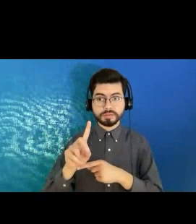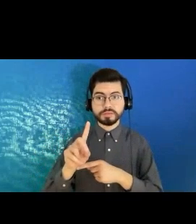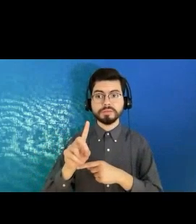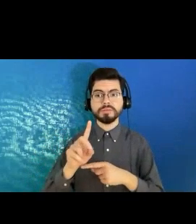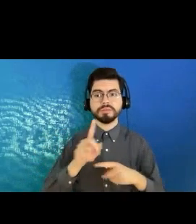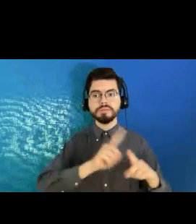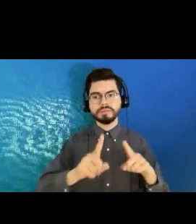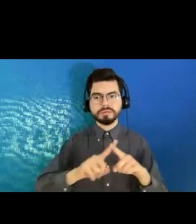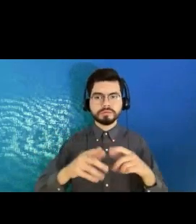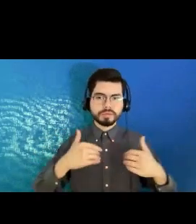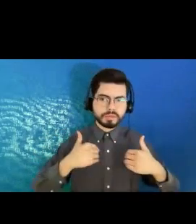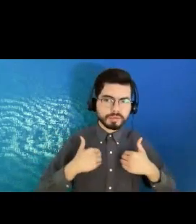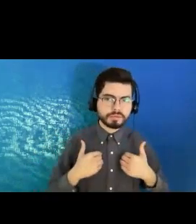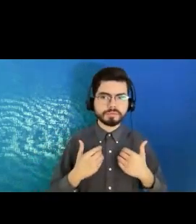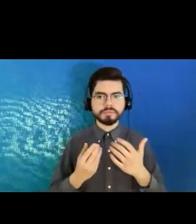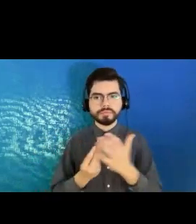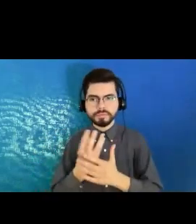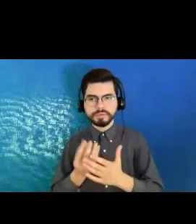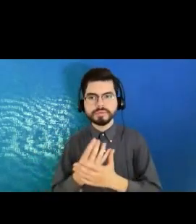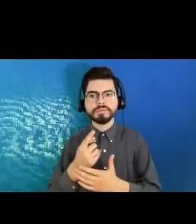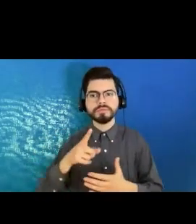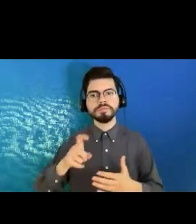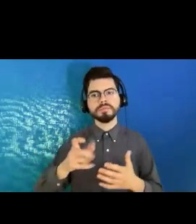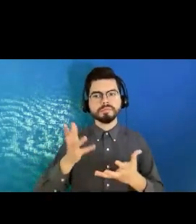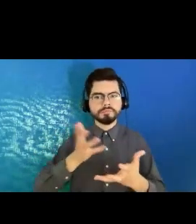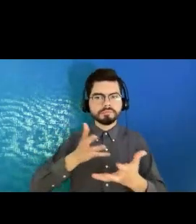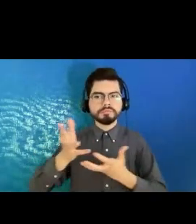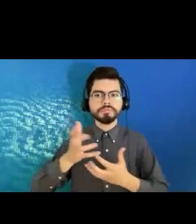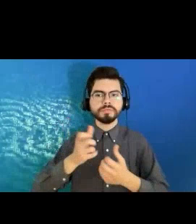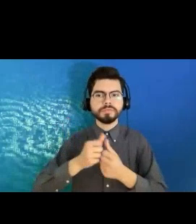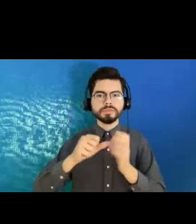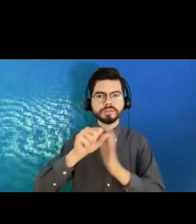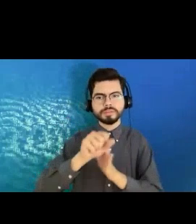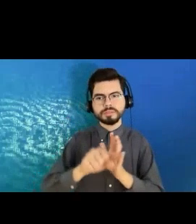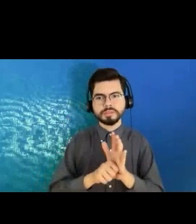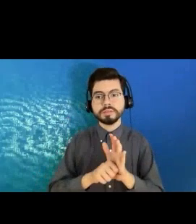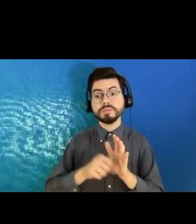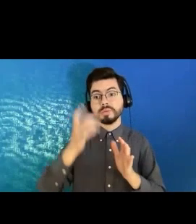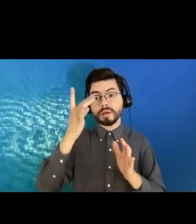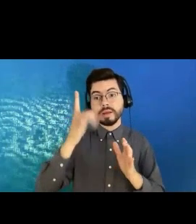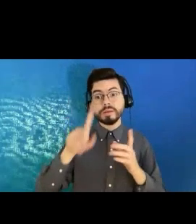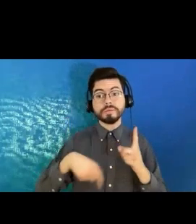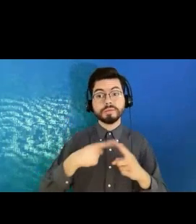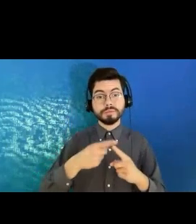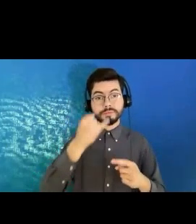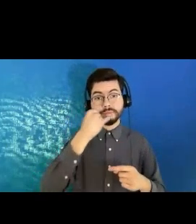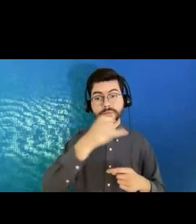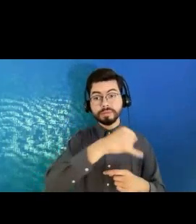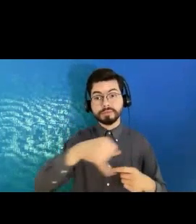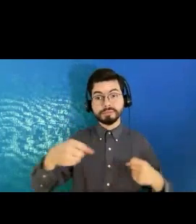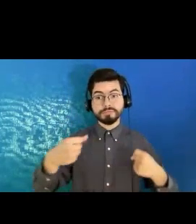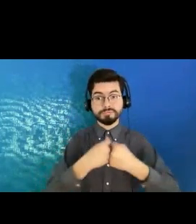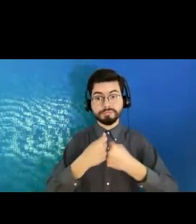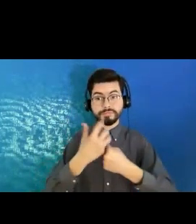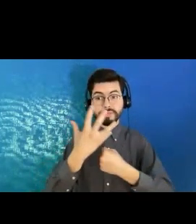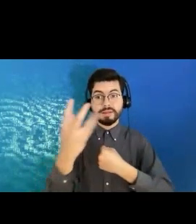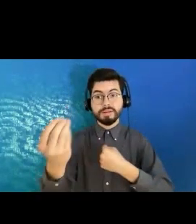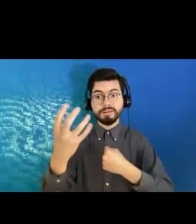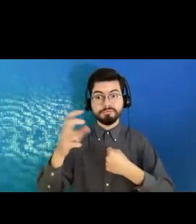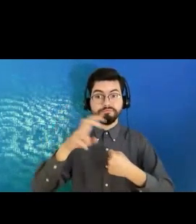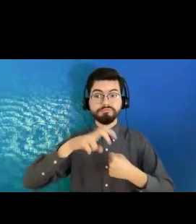partners and states in managing transboundary wildlife. So it's an amazing